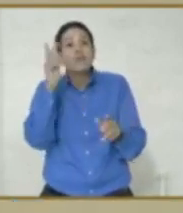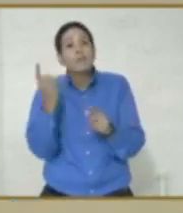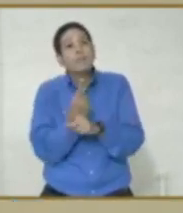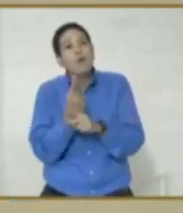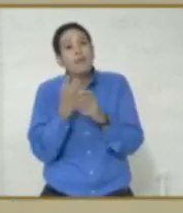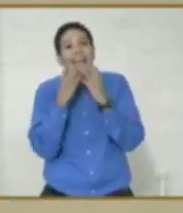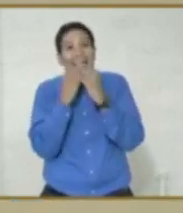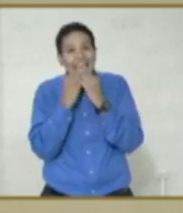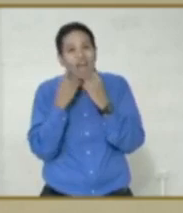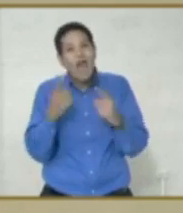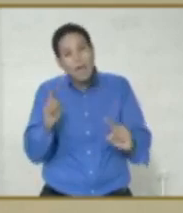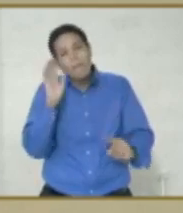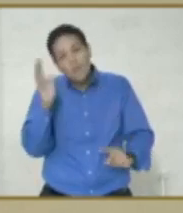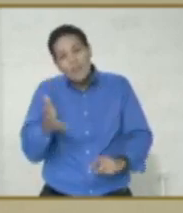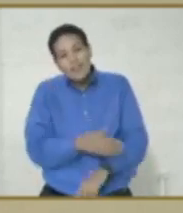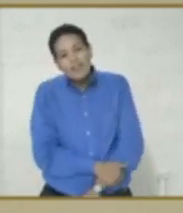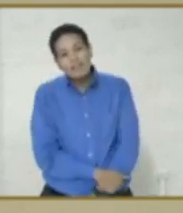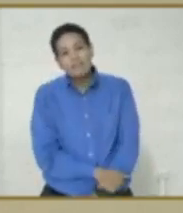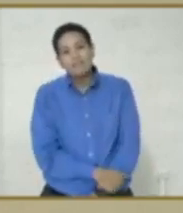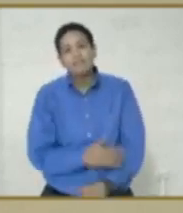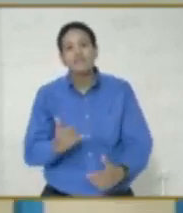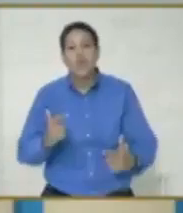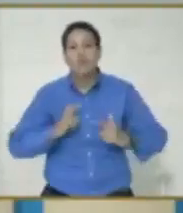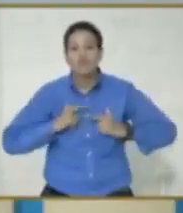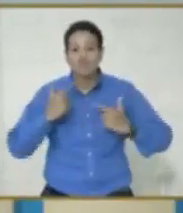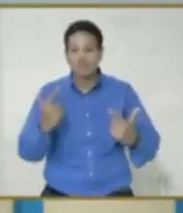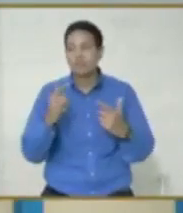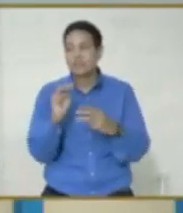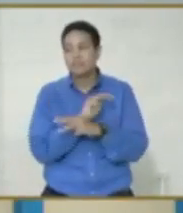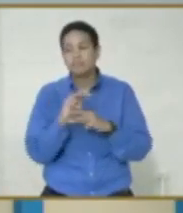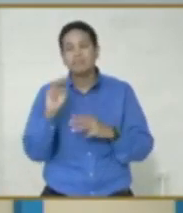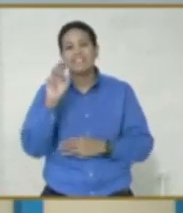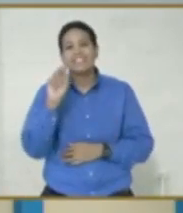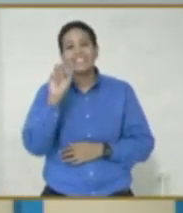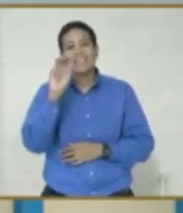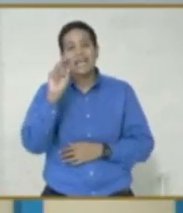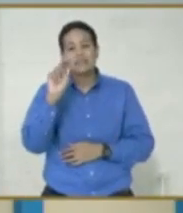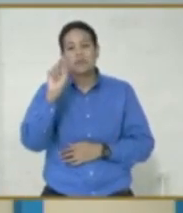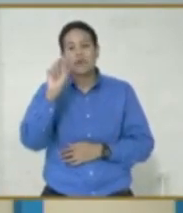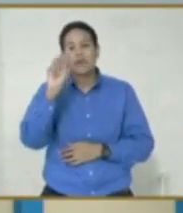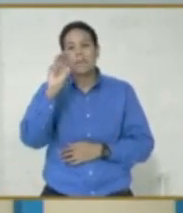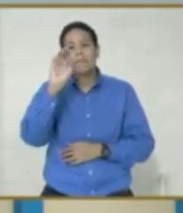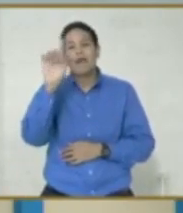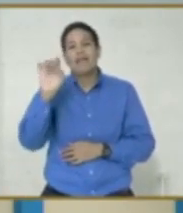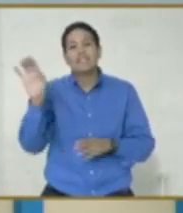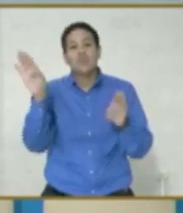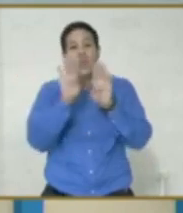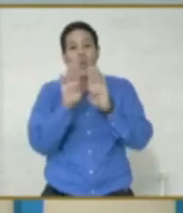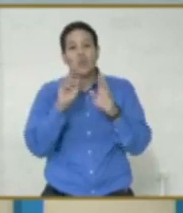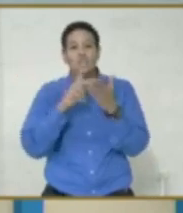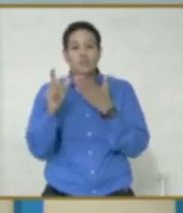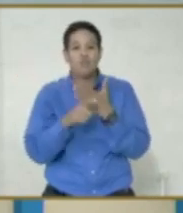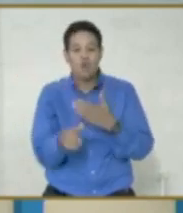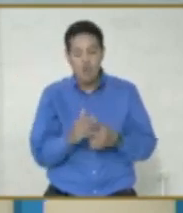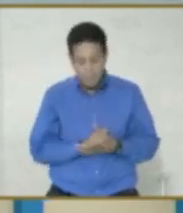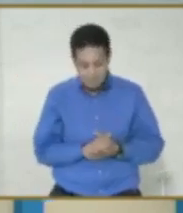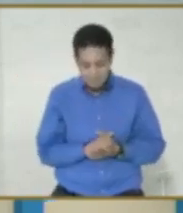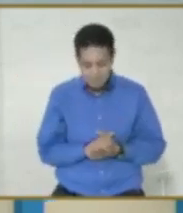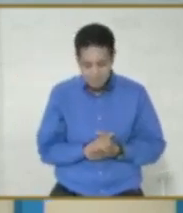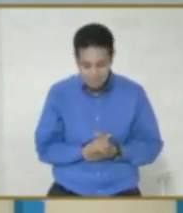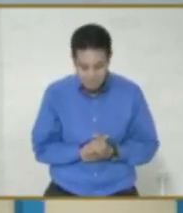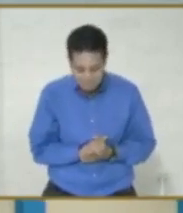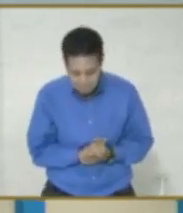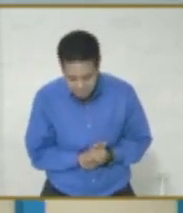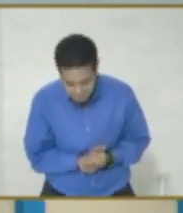for. Thank you. And now I invite the Honorable Minister Desmond Mackenzie to close the program. Let me say, first of